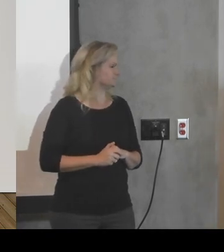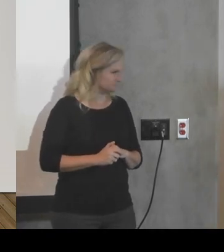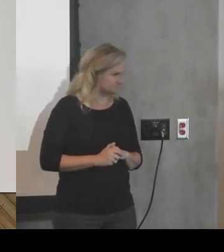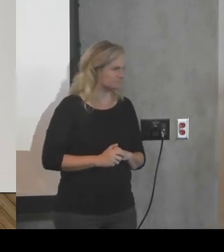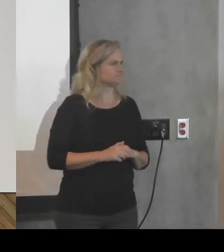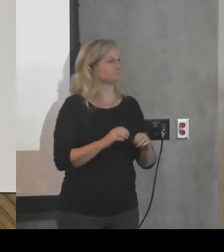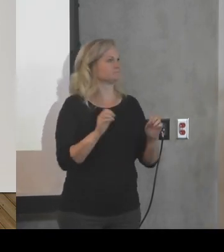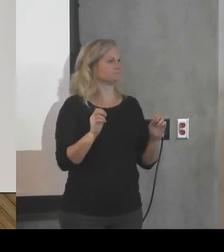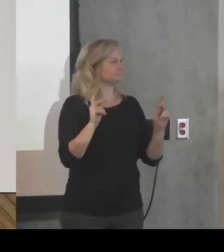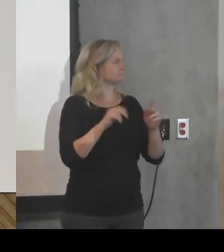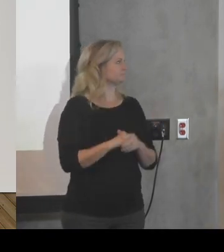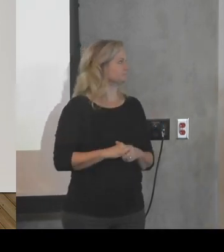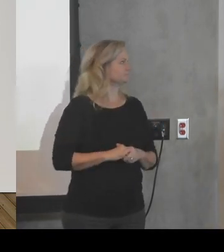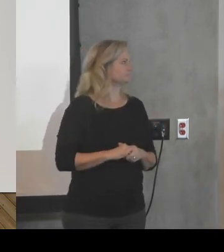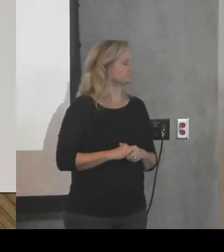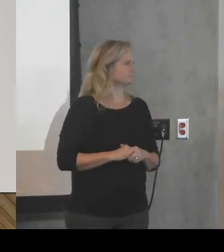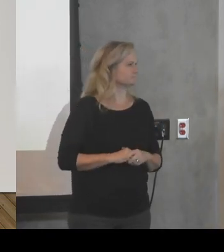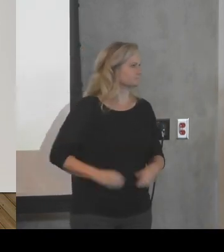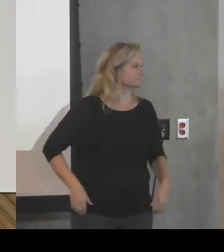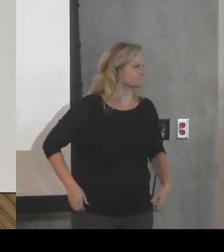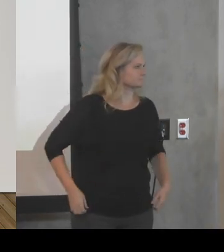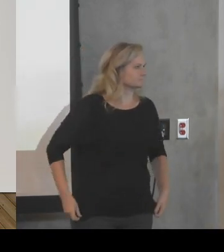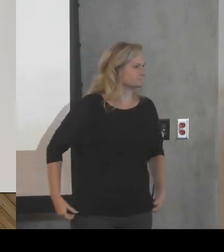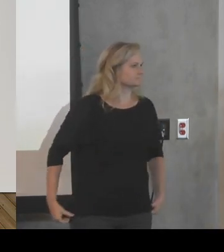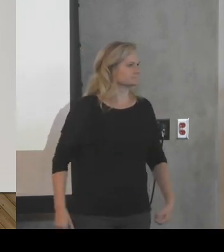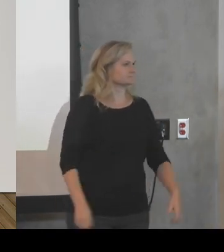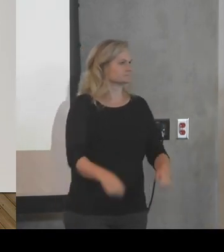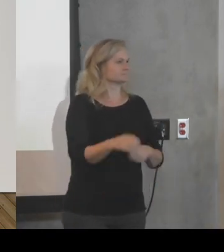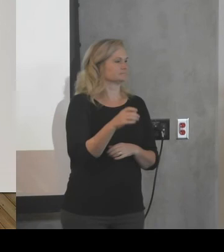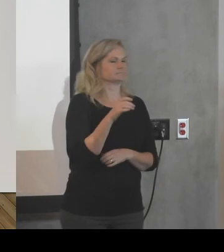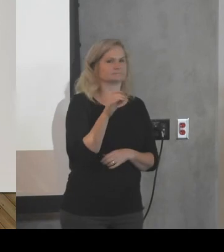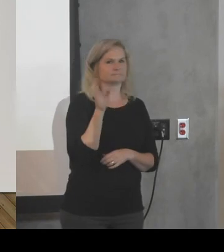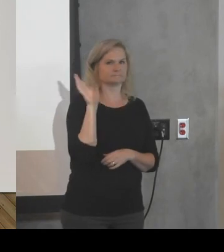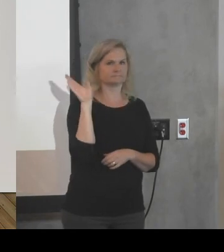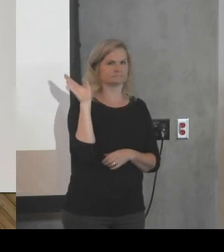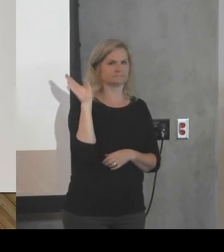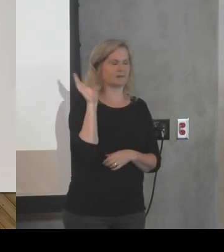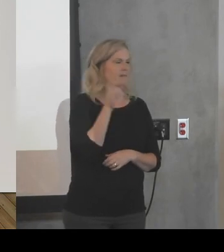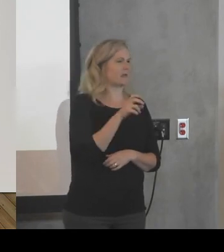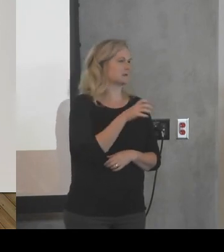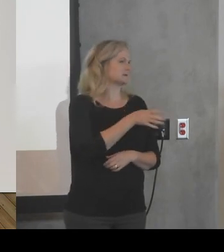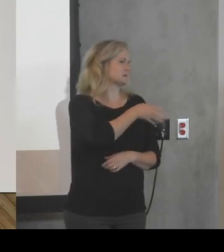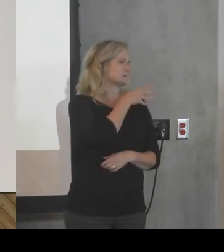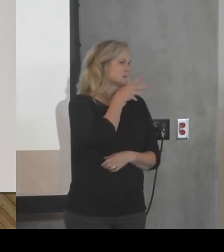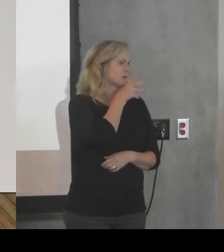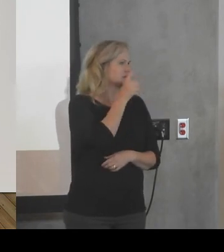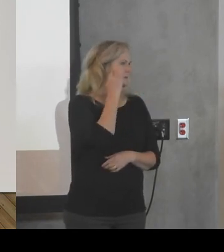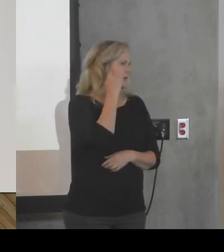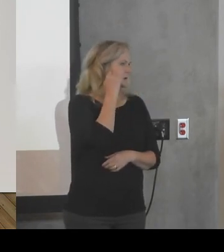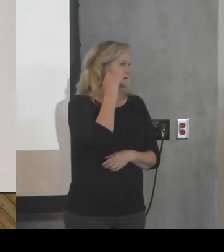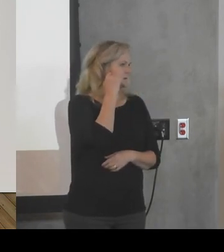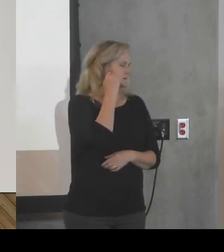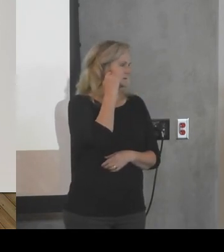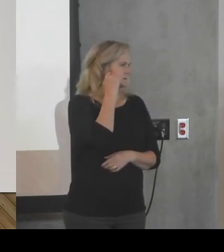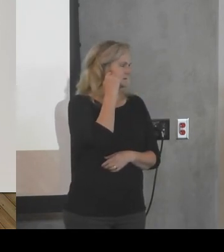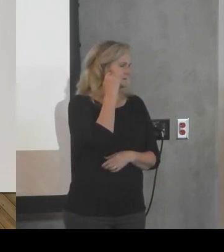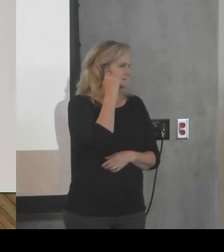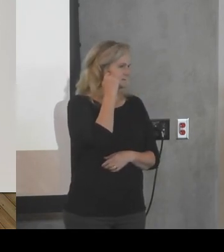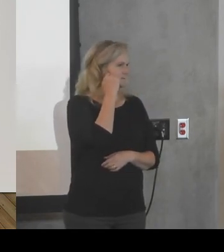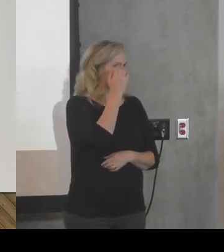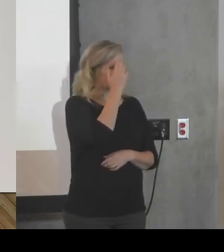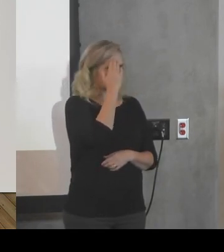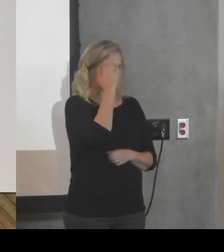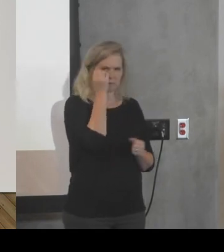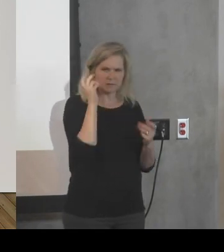Okay, so the first ring of the donut was phonetics, which are speech sounds. And so we know that a lot of our